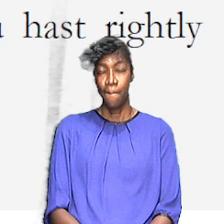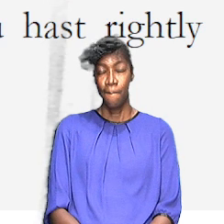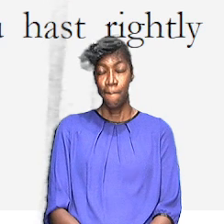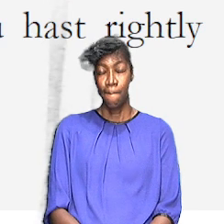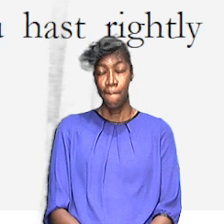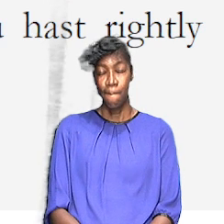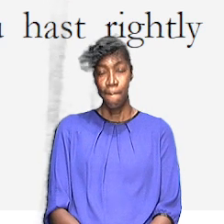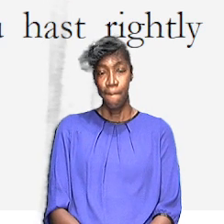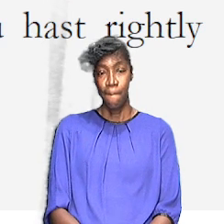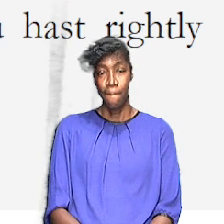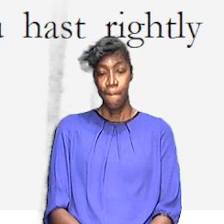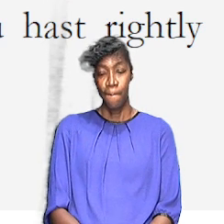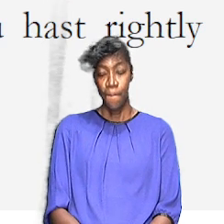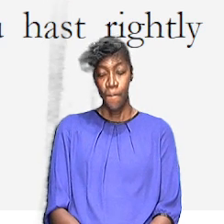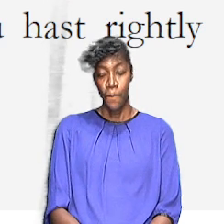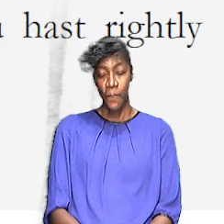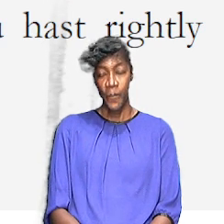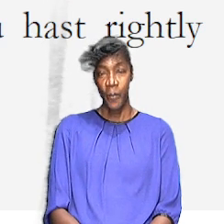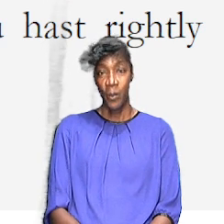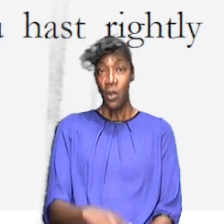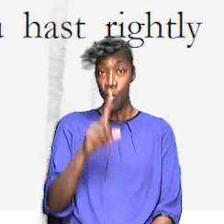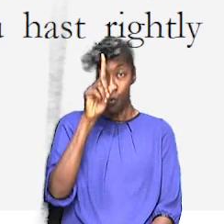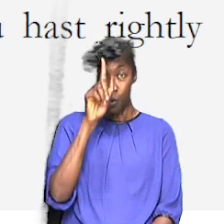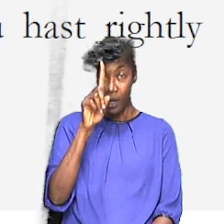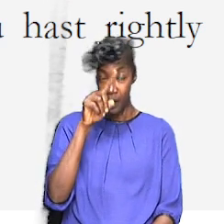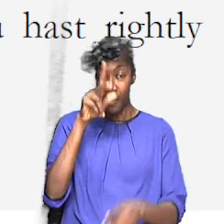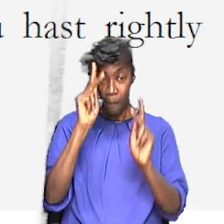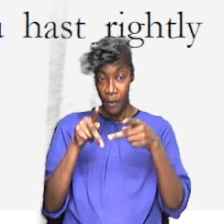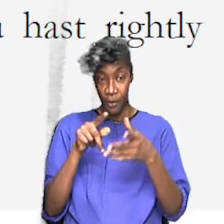culture. So one person owed